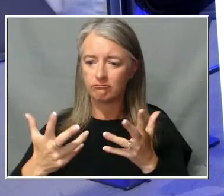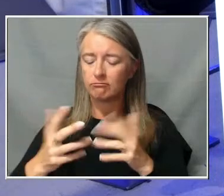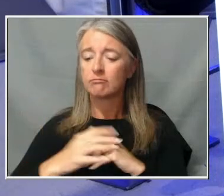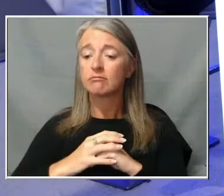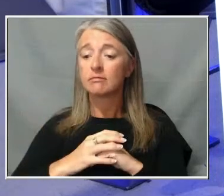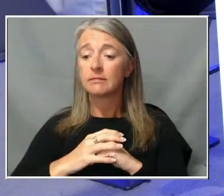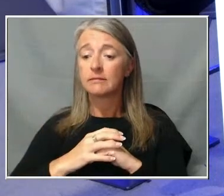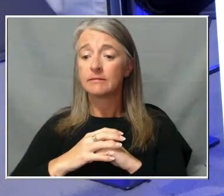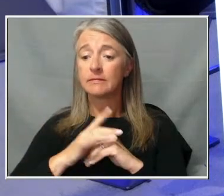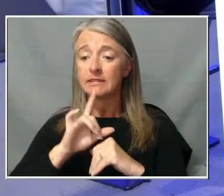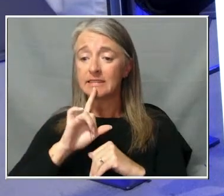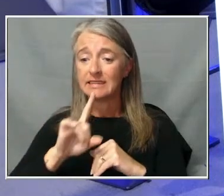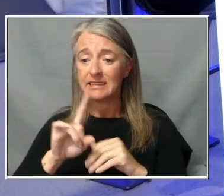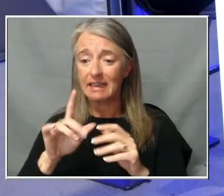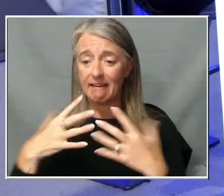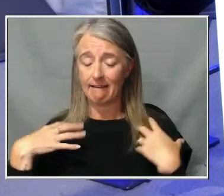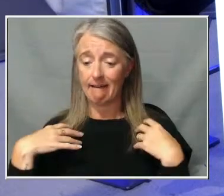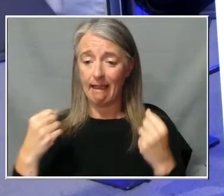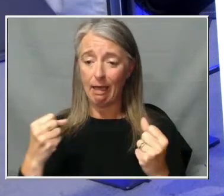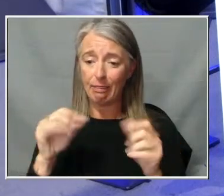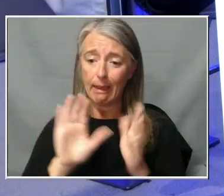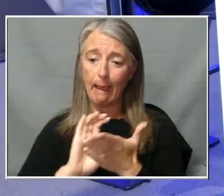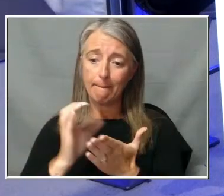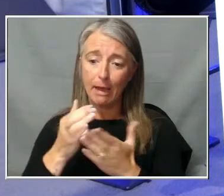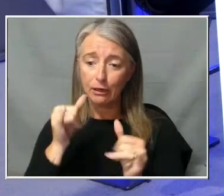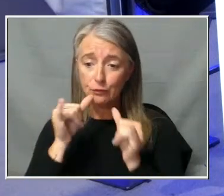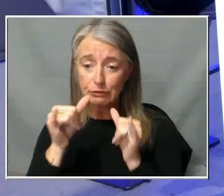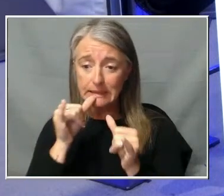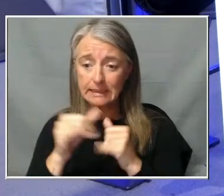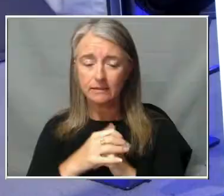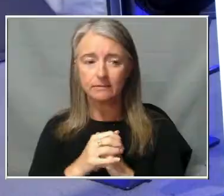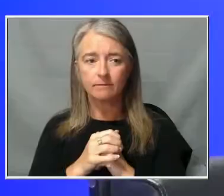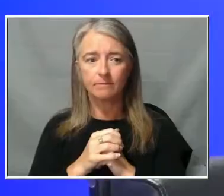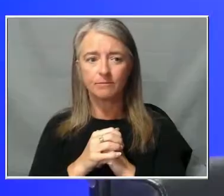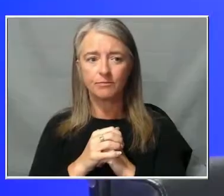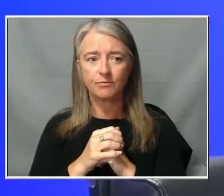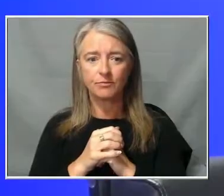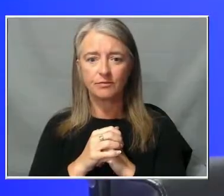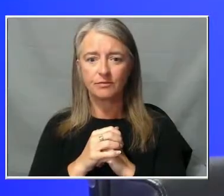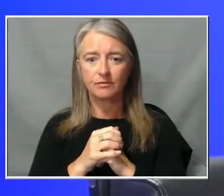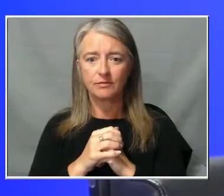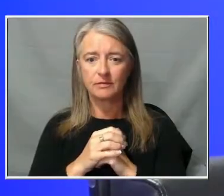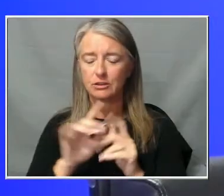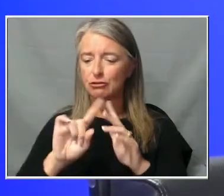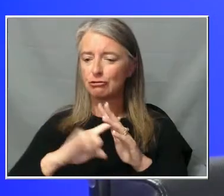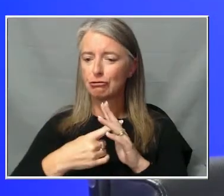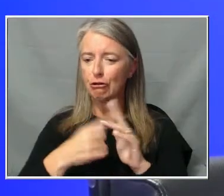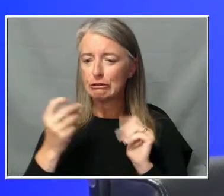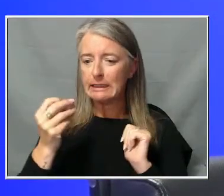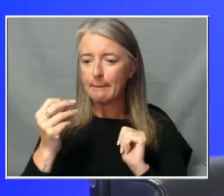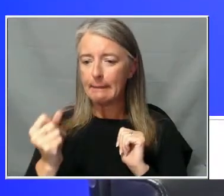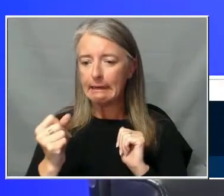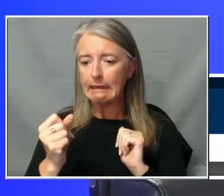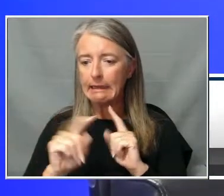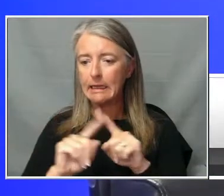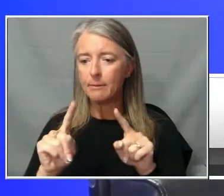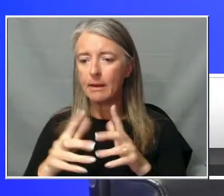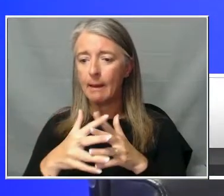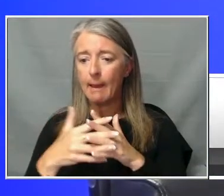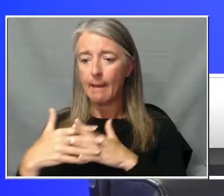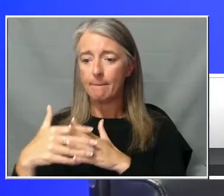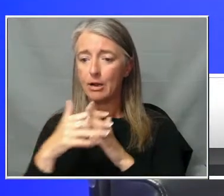thing as a healthy amount? Probably immediately, but American Medical